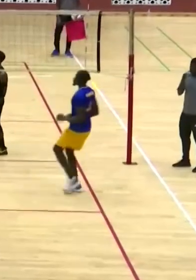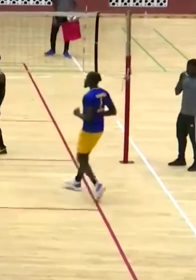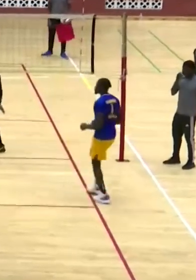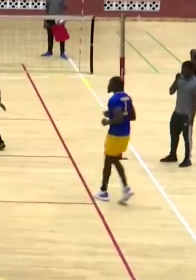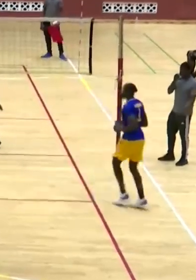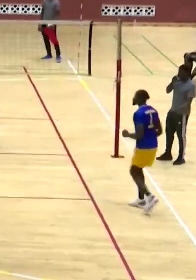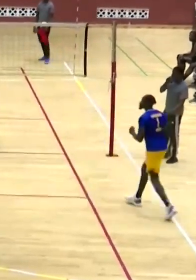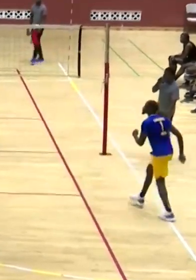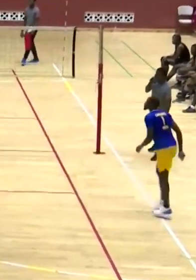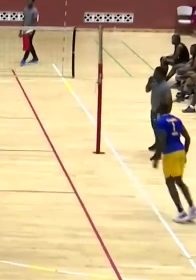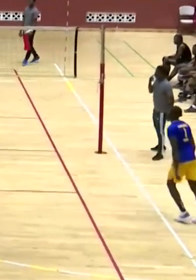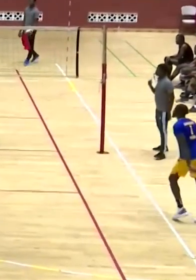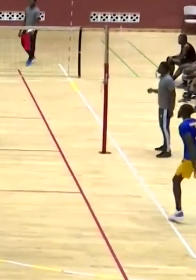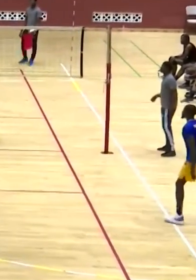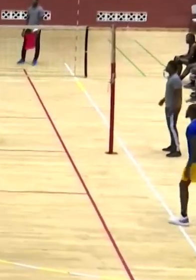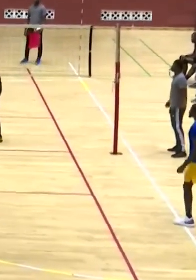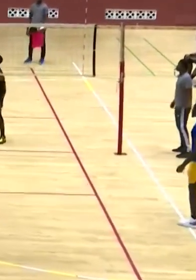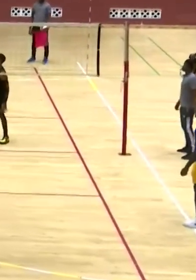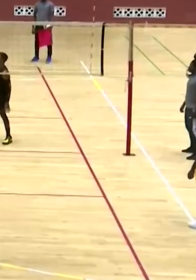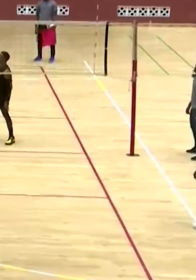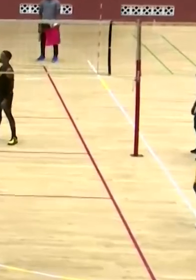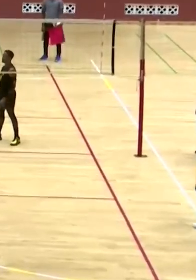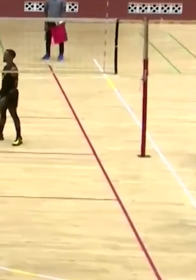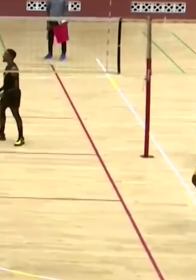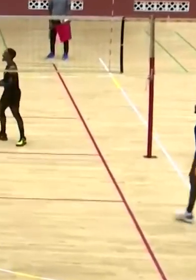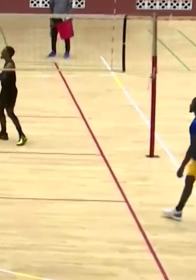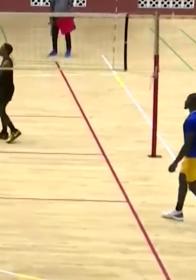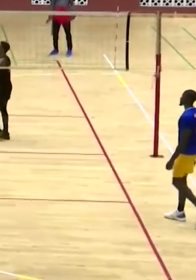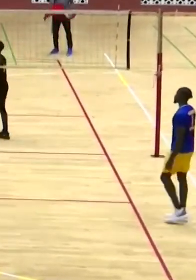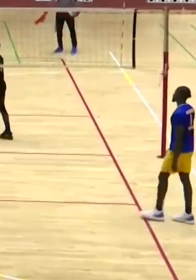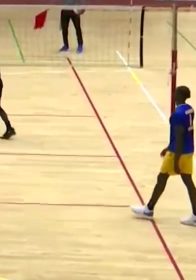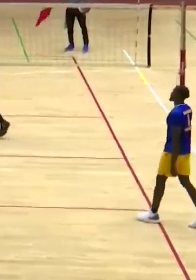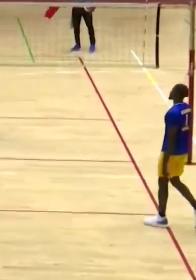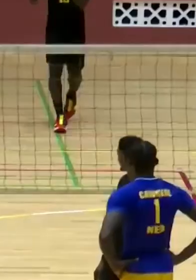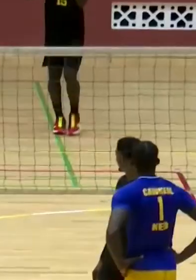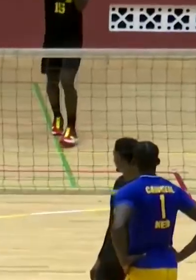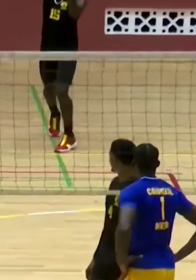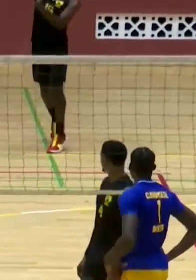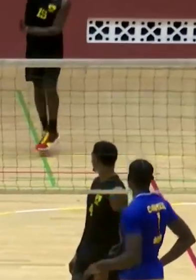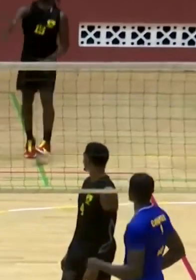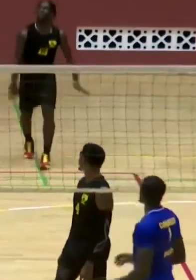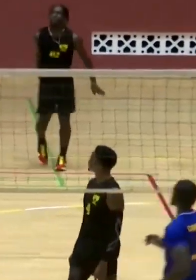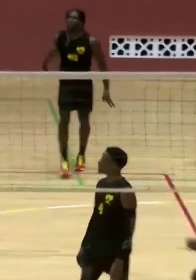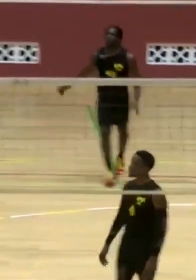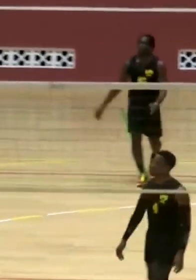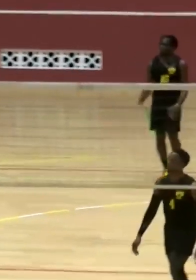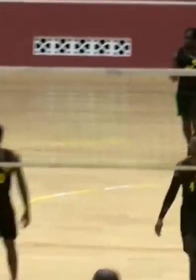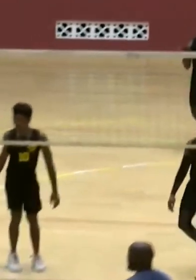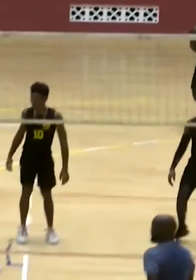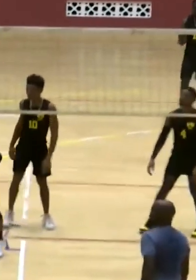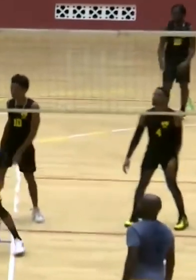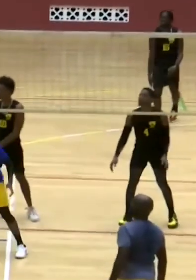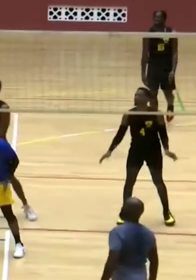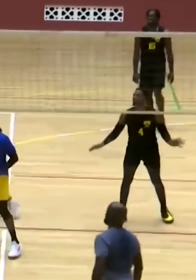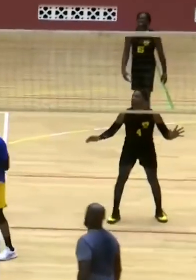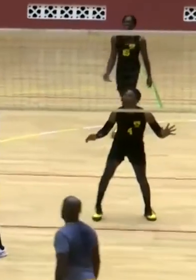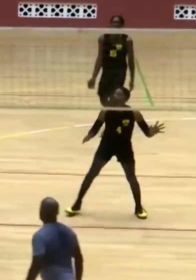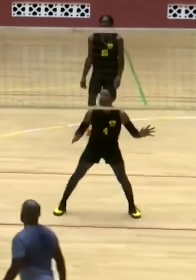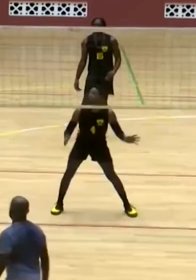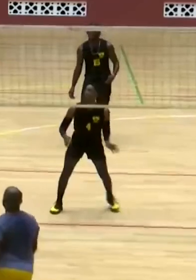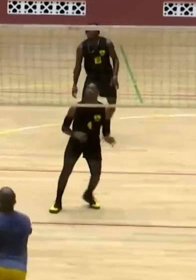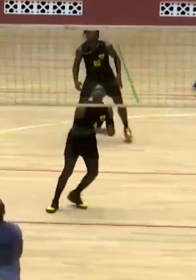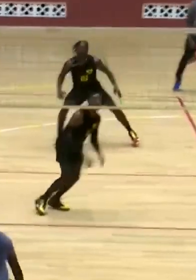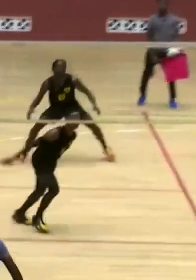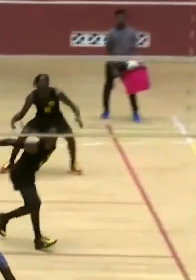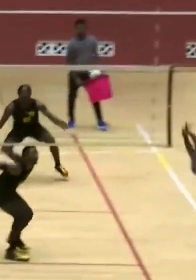with an early blemish, overset and rightfully punished. The formula reworked and Simpson will lead by example. Back